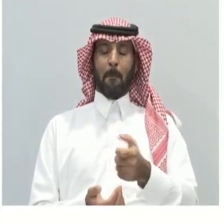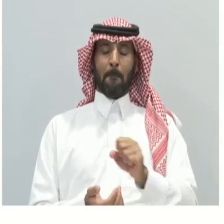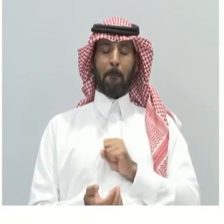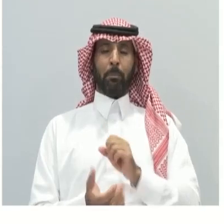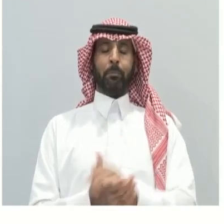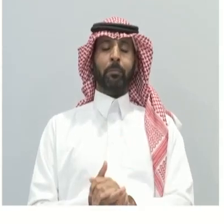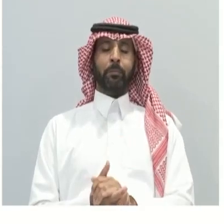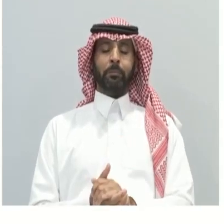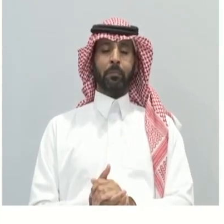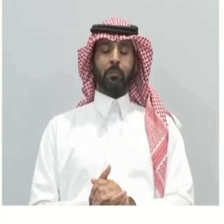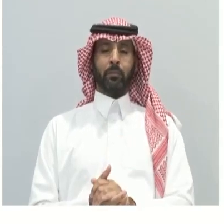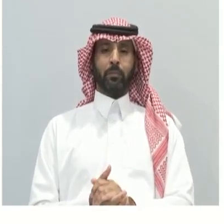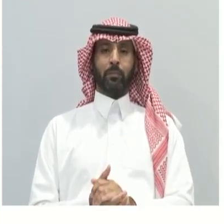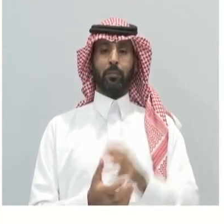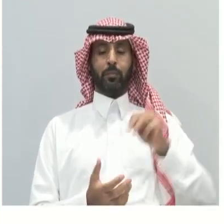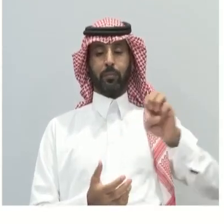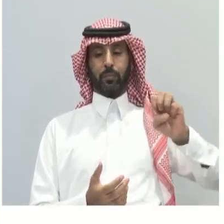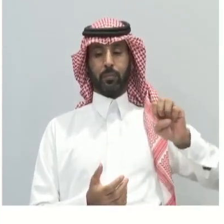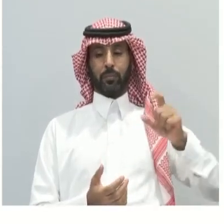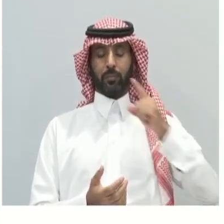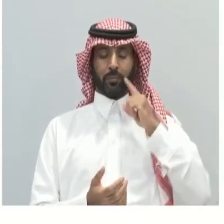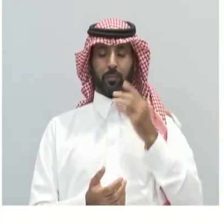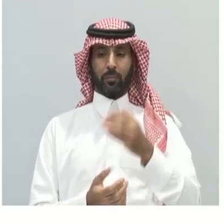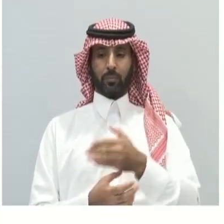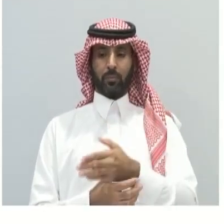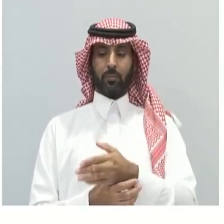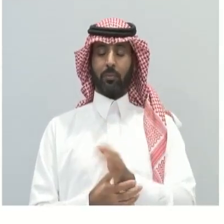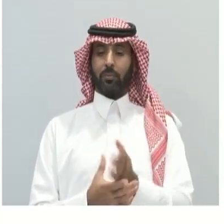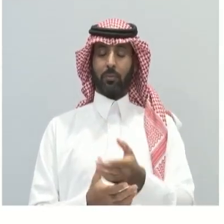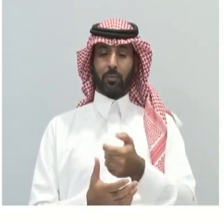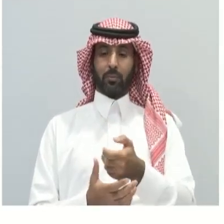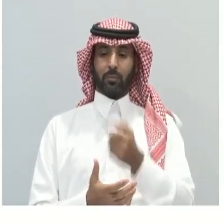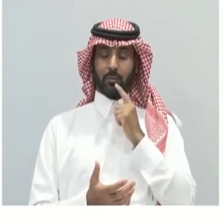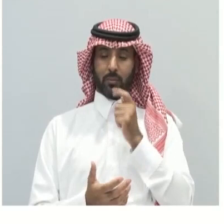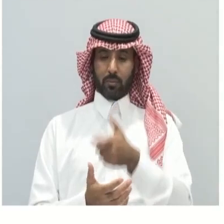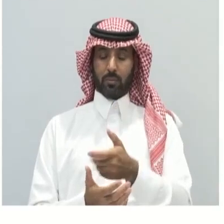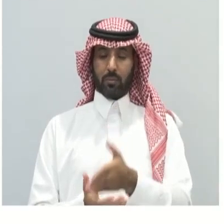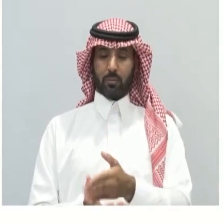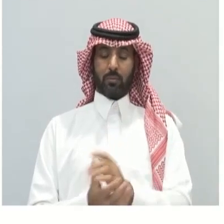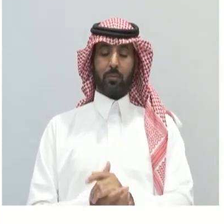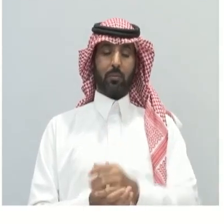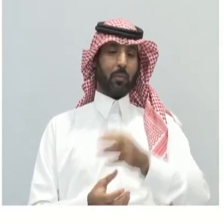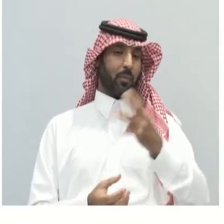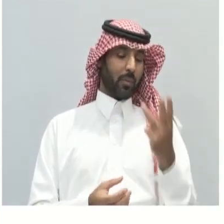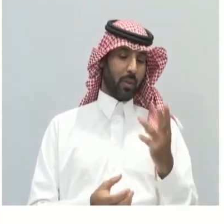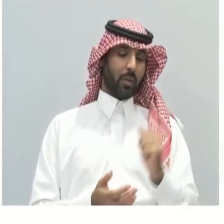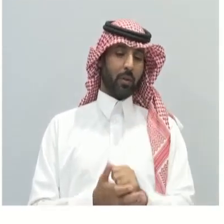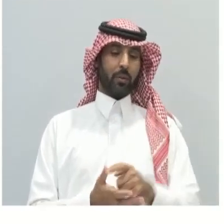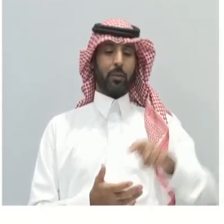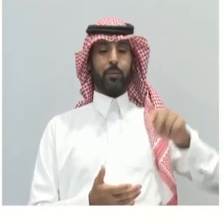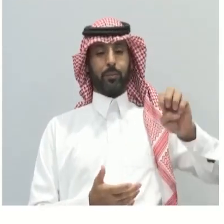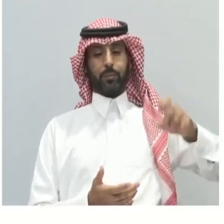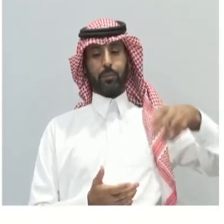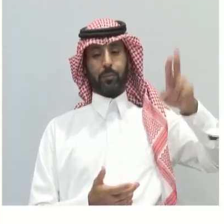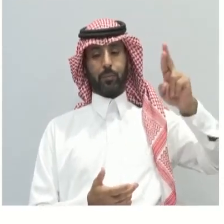control to me? So me here is the indirect and remote is the direct. Number three, Terry opened it for